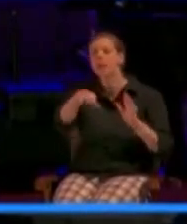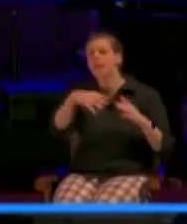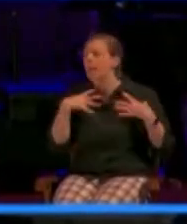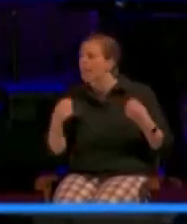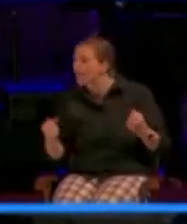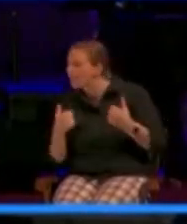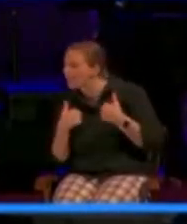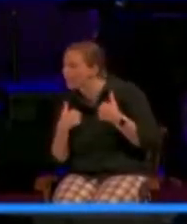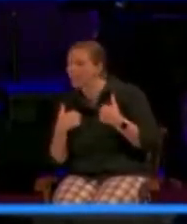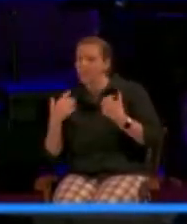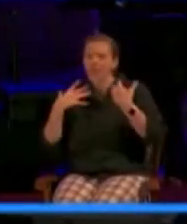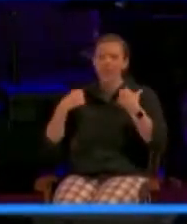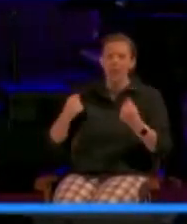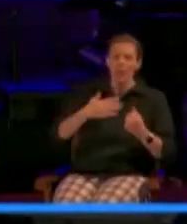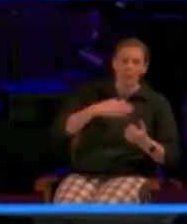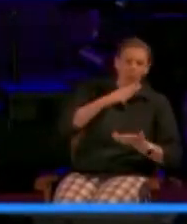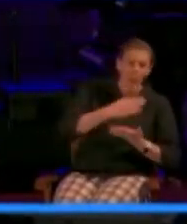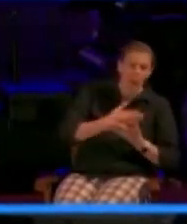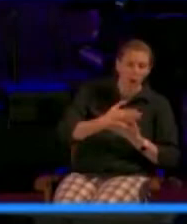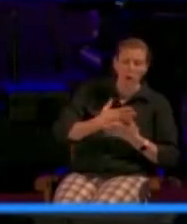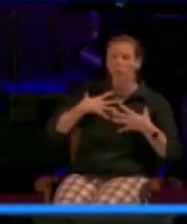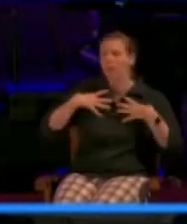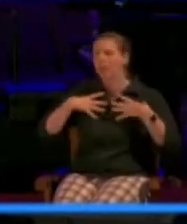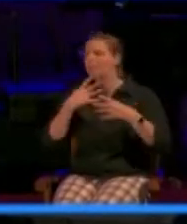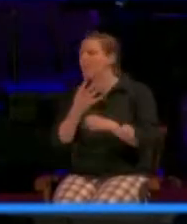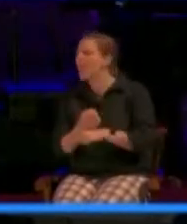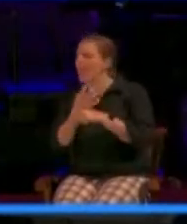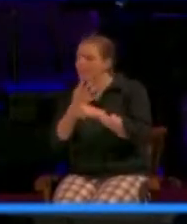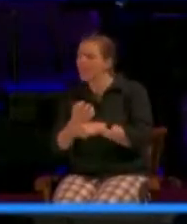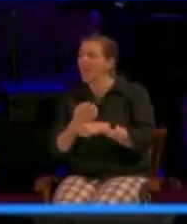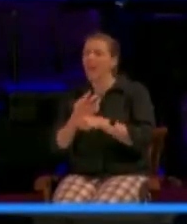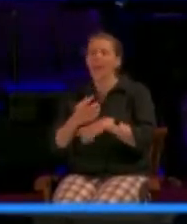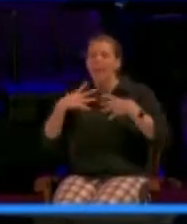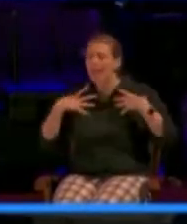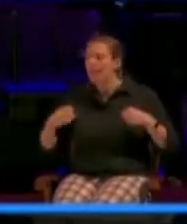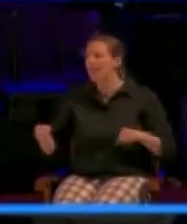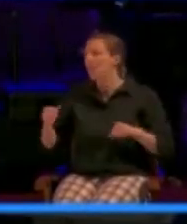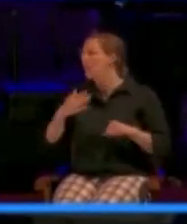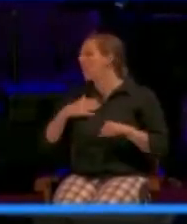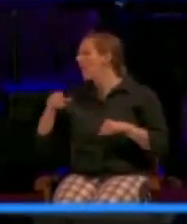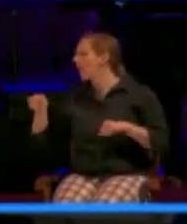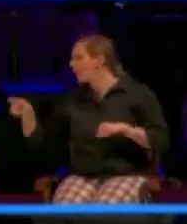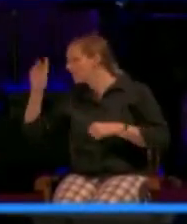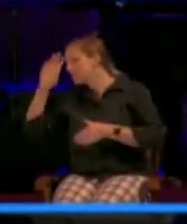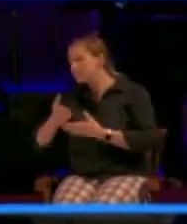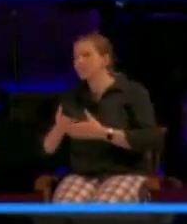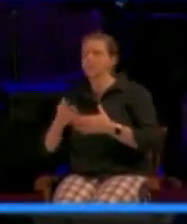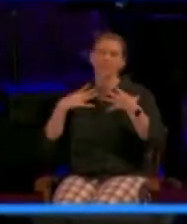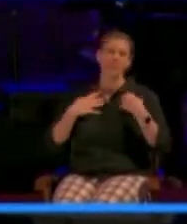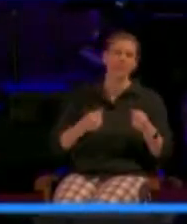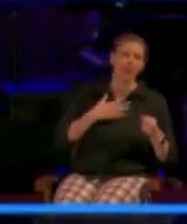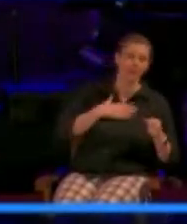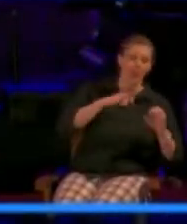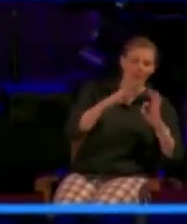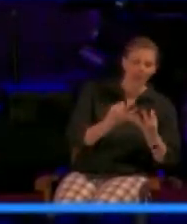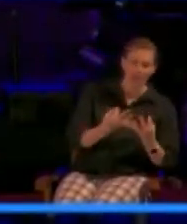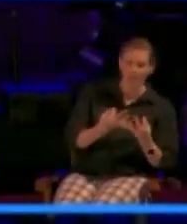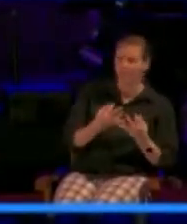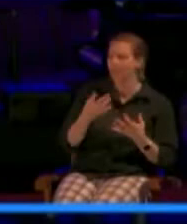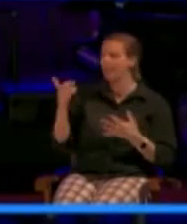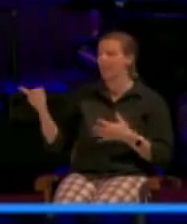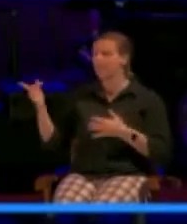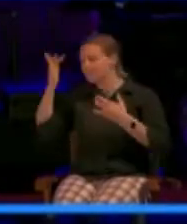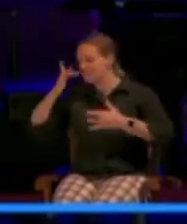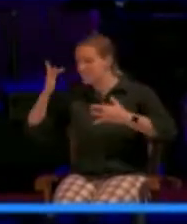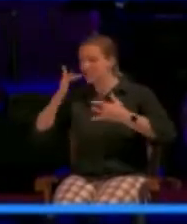him, and sometimes they would beg. But this is the only place I can remember in the New Testament where anyone ever comes up to him and